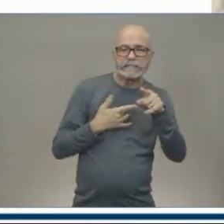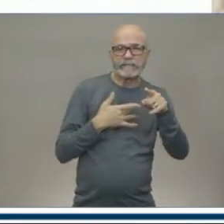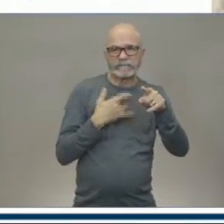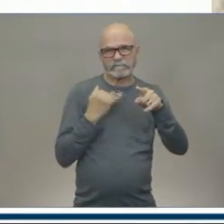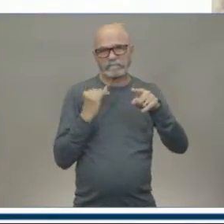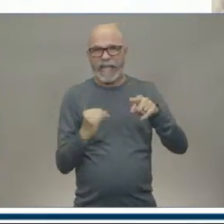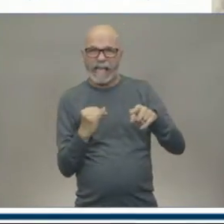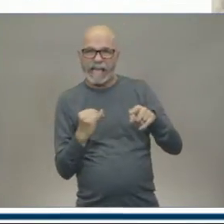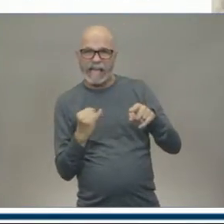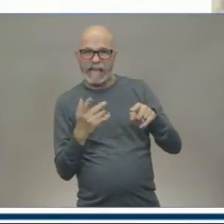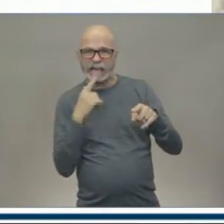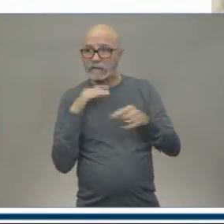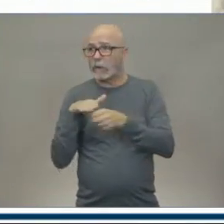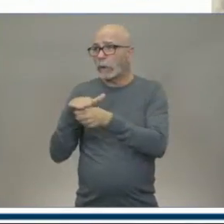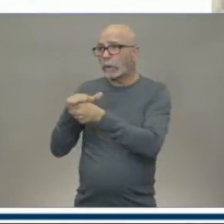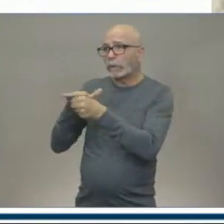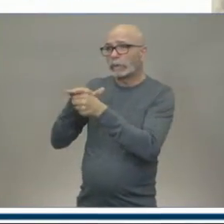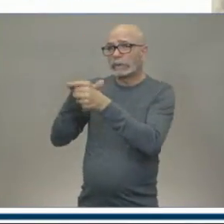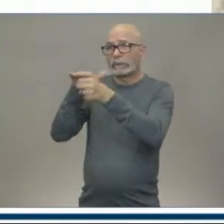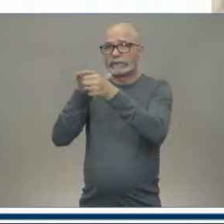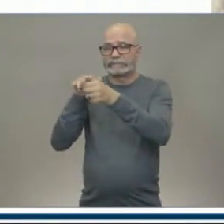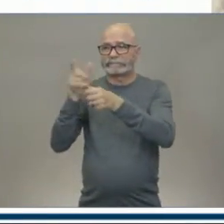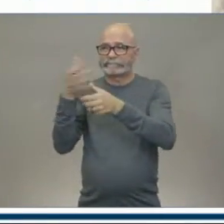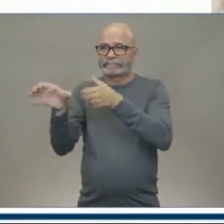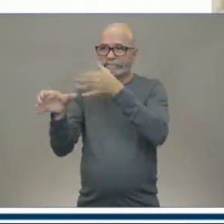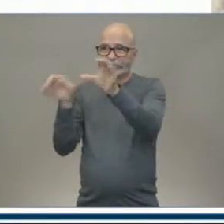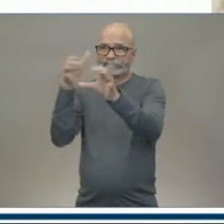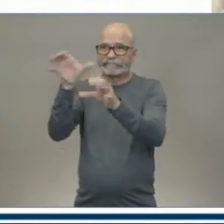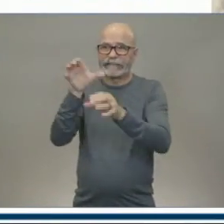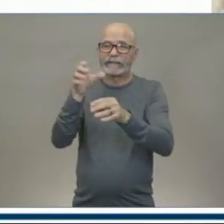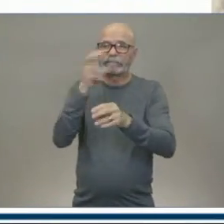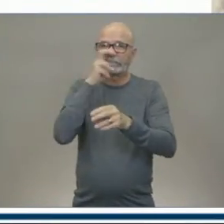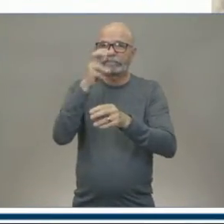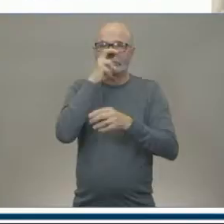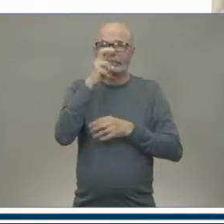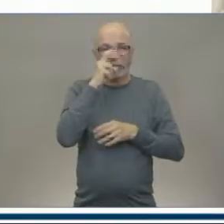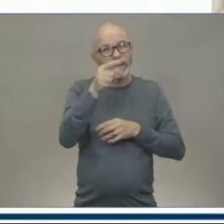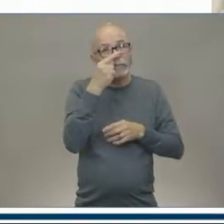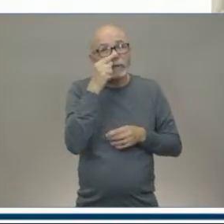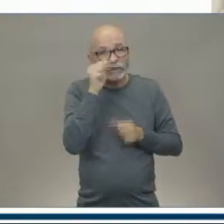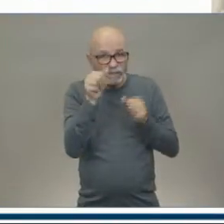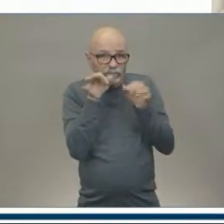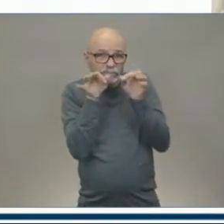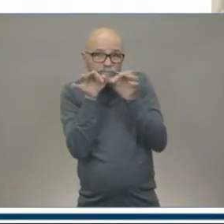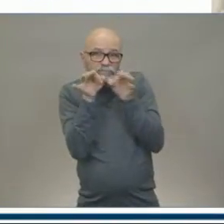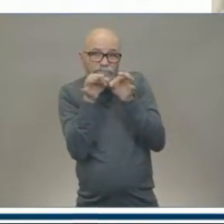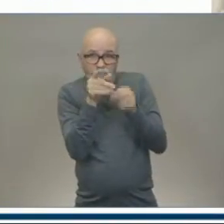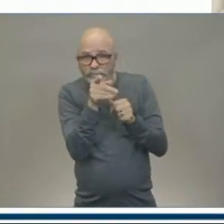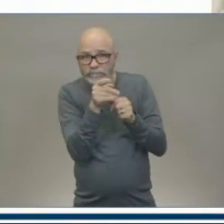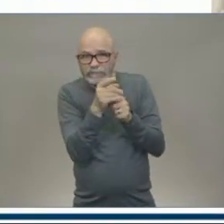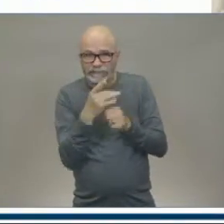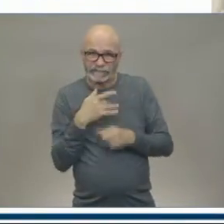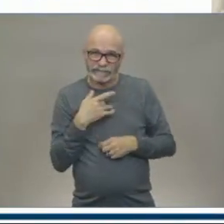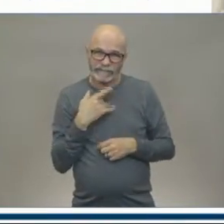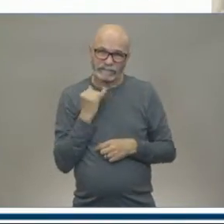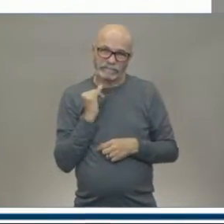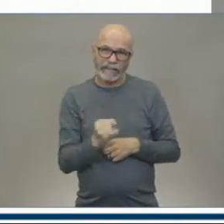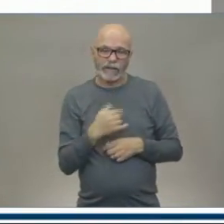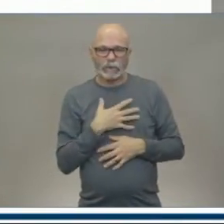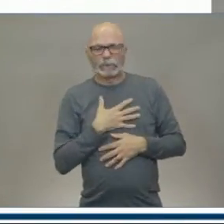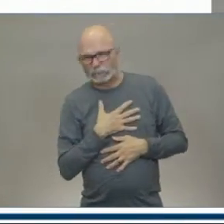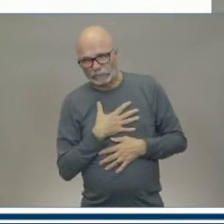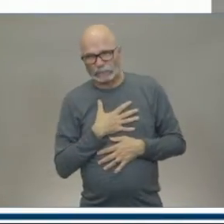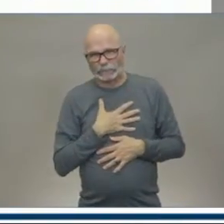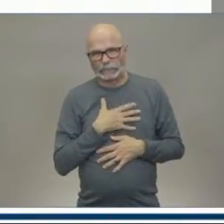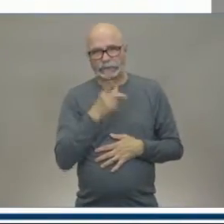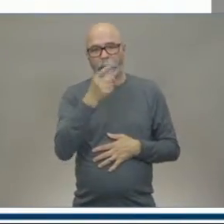areas of the province. So can you just elaborate on that a bit at this point? How bad is the situation right now? Well, we have a handful of